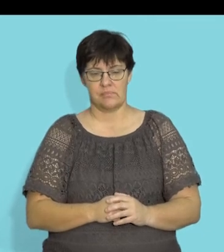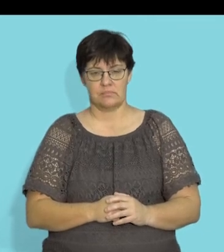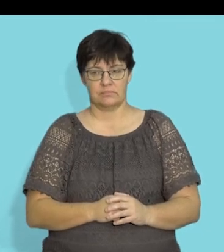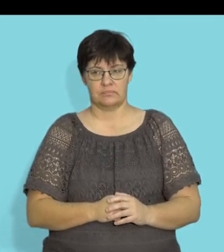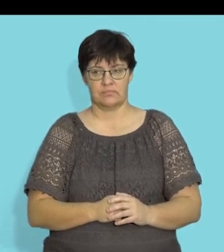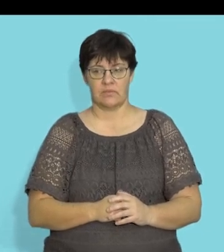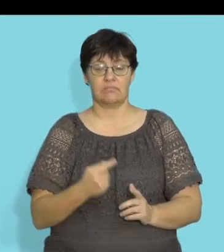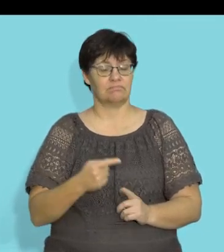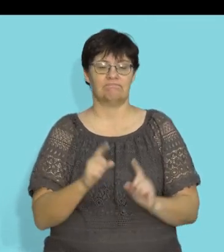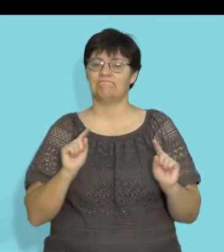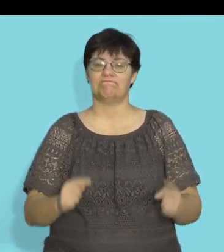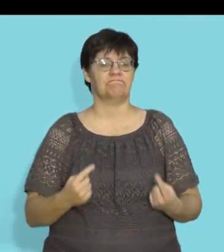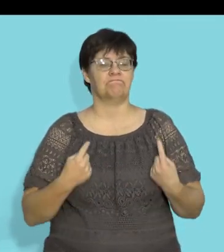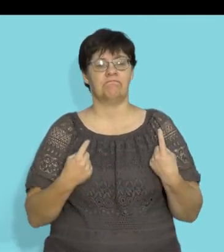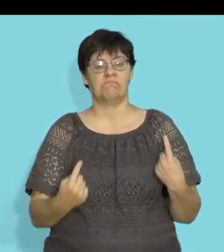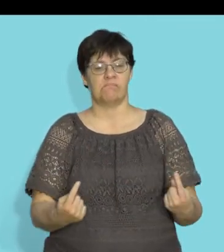I cannot